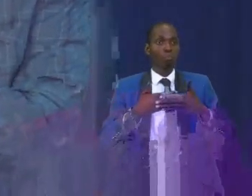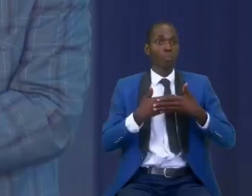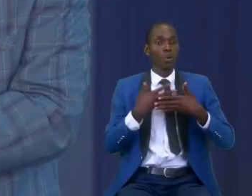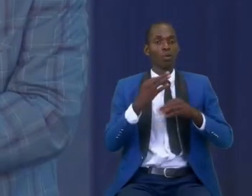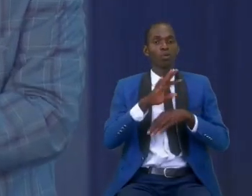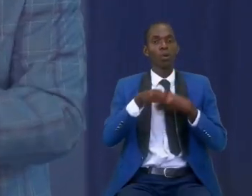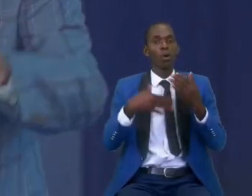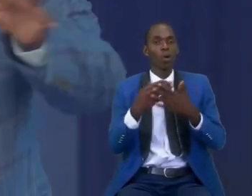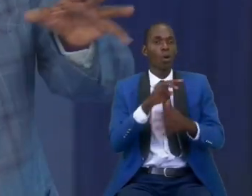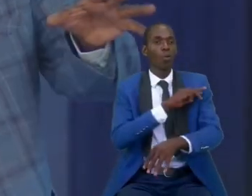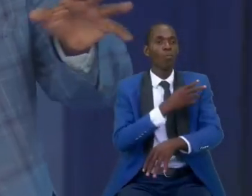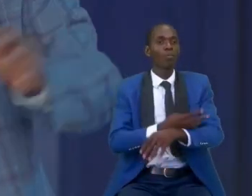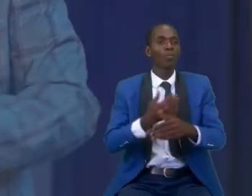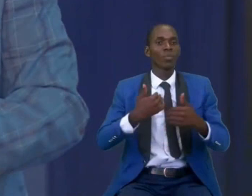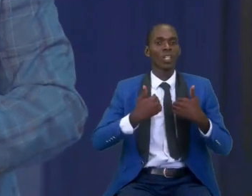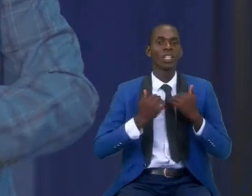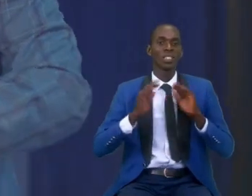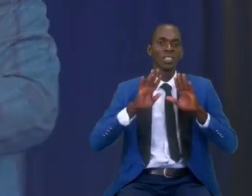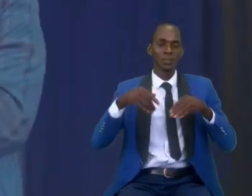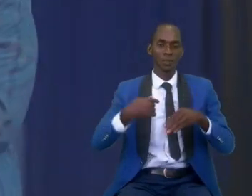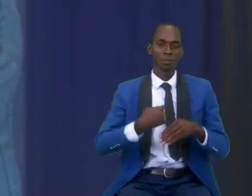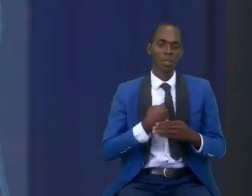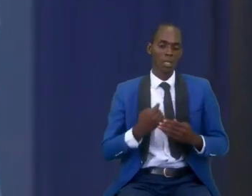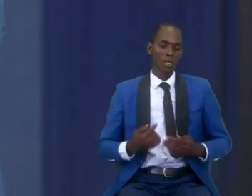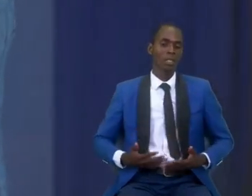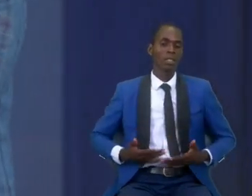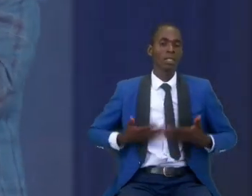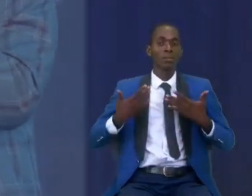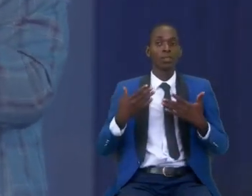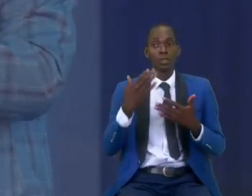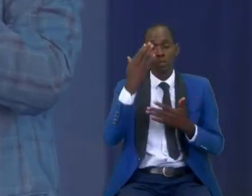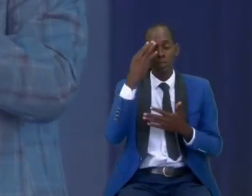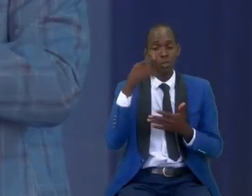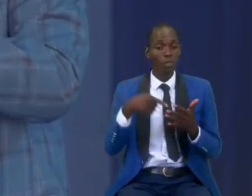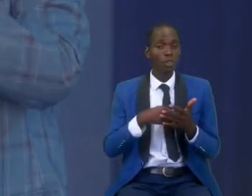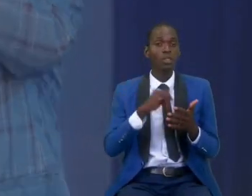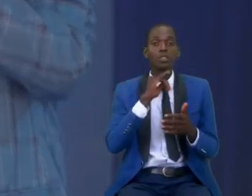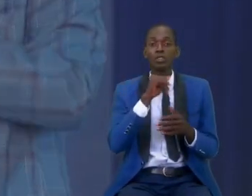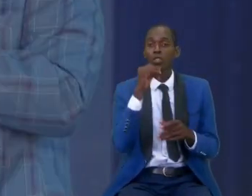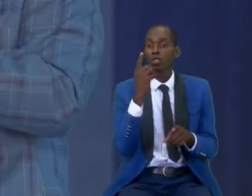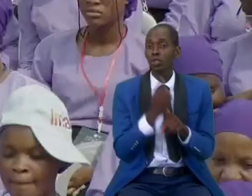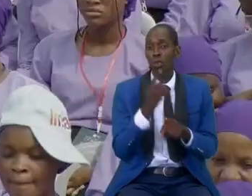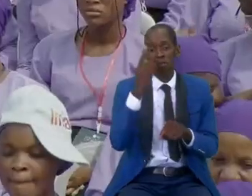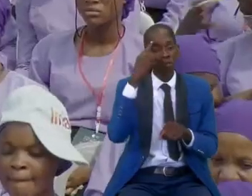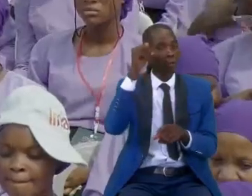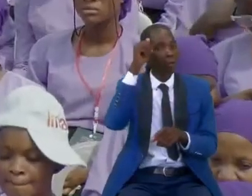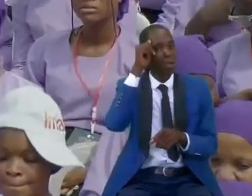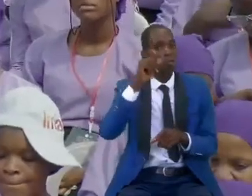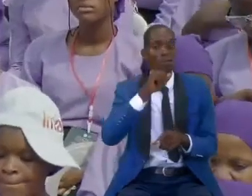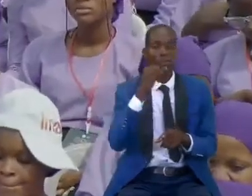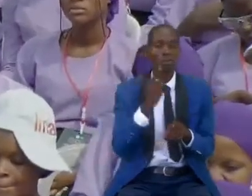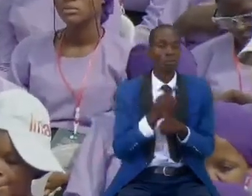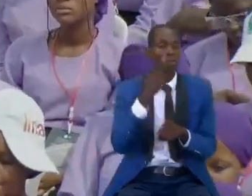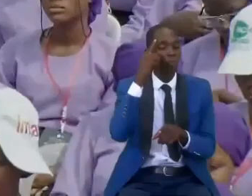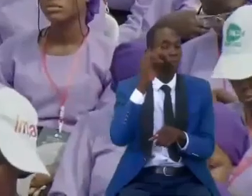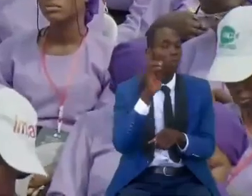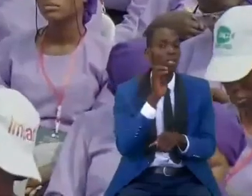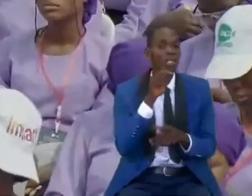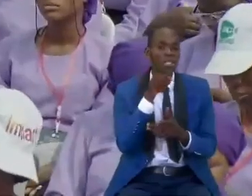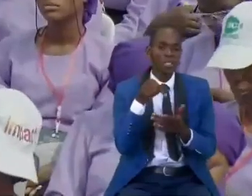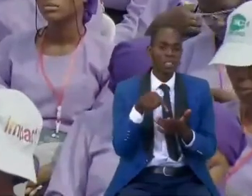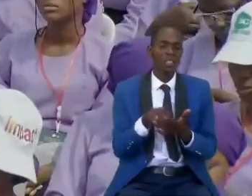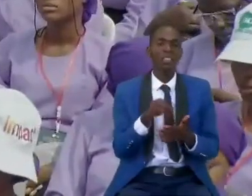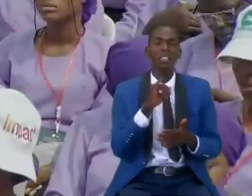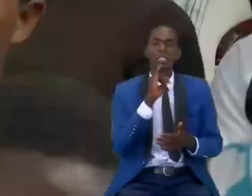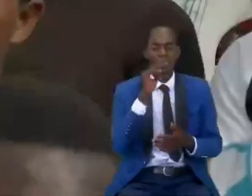not just for Adam and this is not just for Eve, this is for you. This is